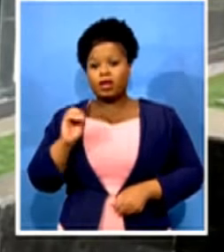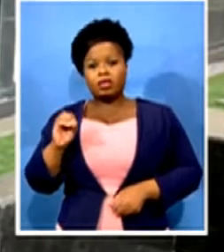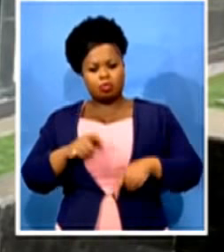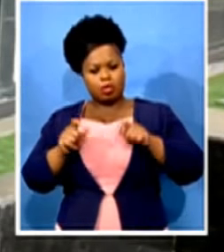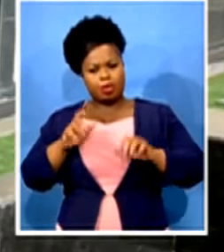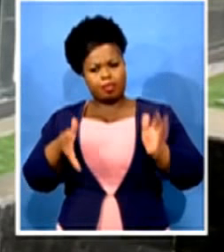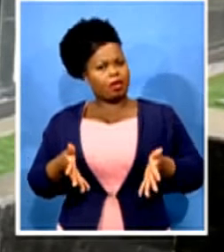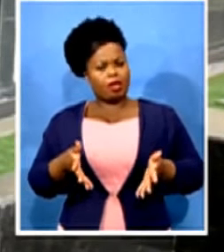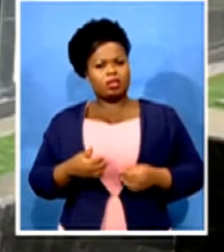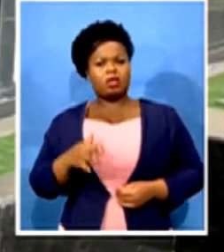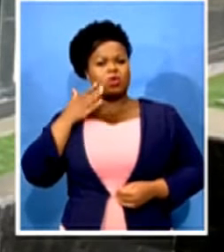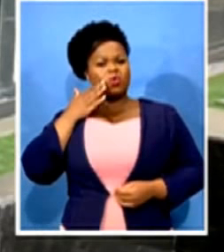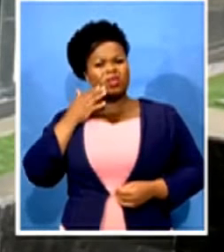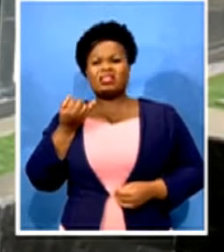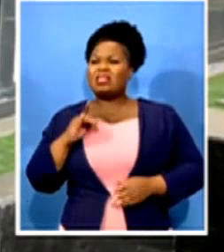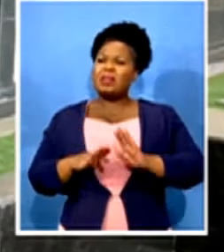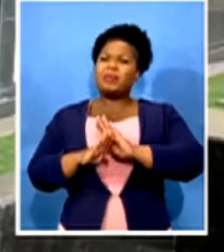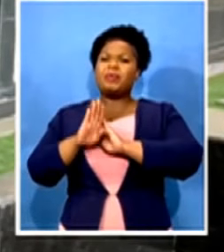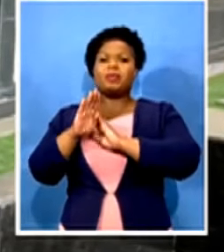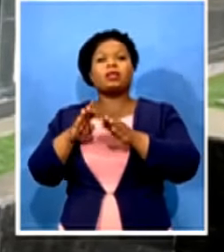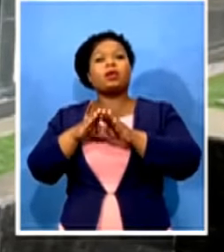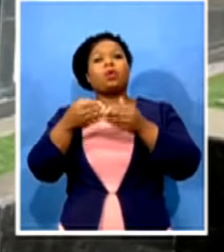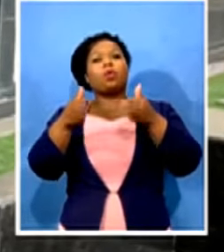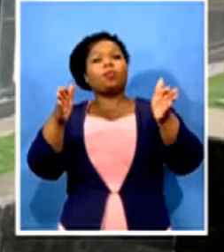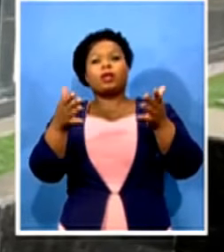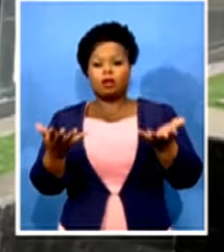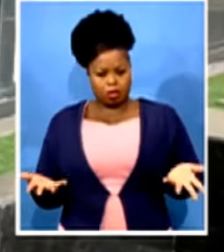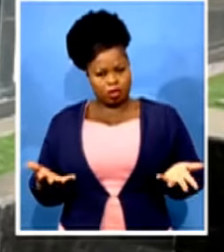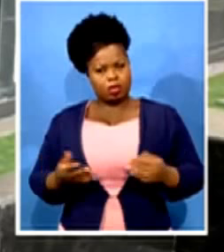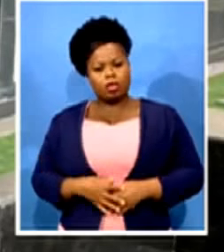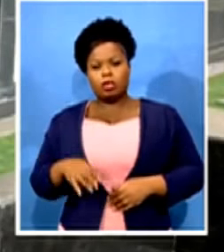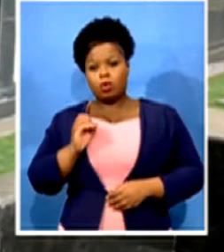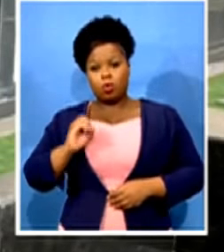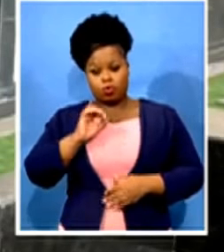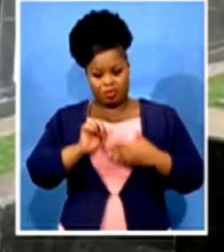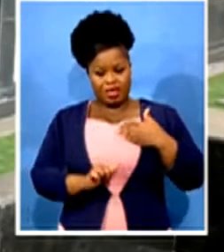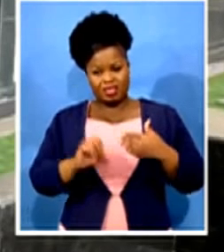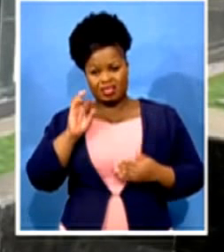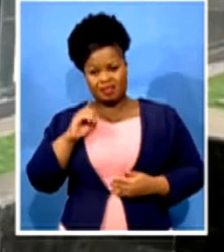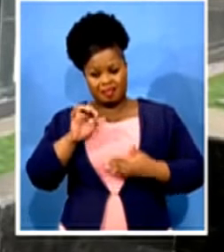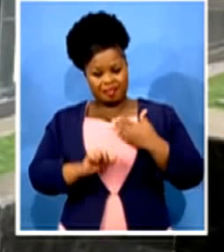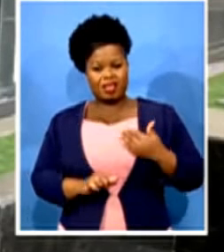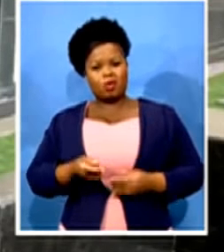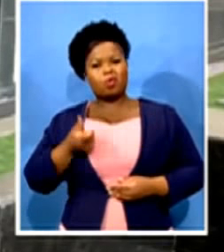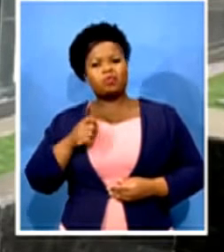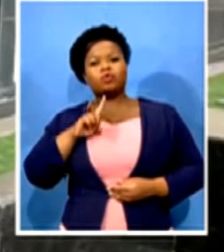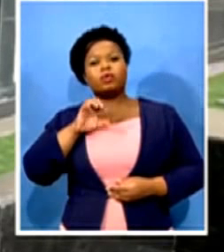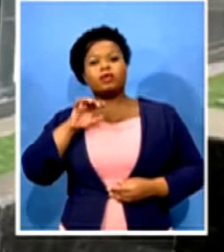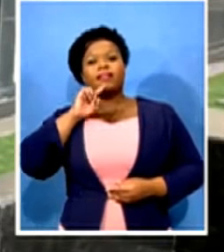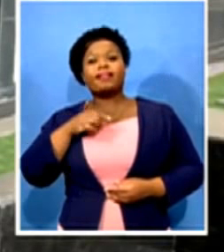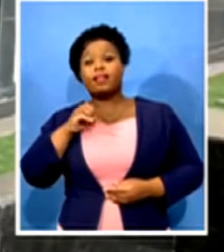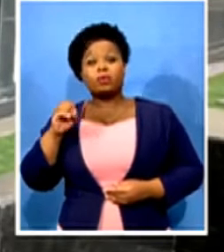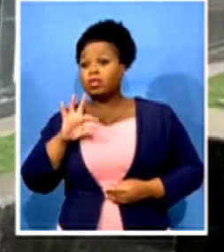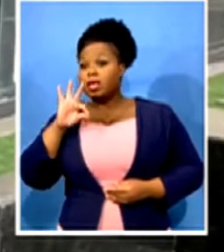rising. I mean, for example, in October and September, when India was seeing nearly 100,000 cases a day, there was no lockdown in place.